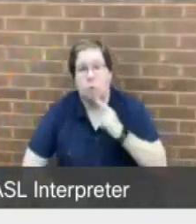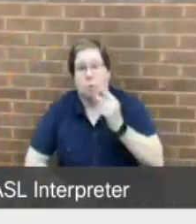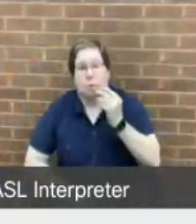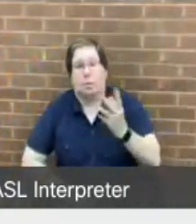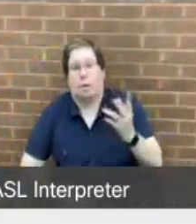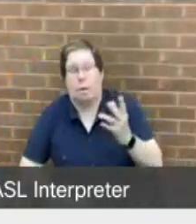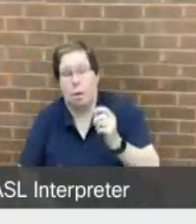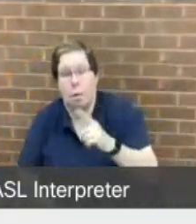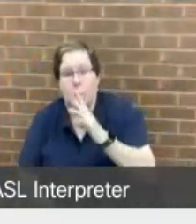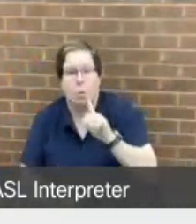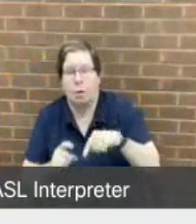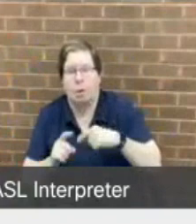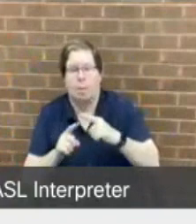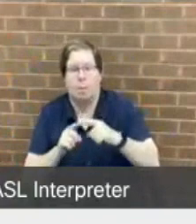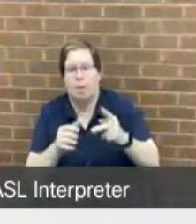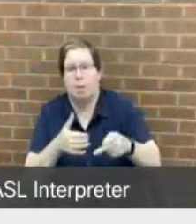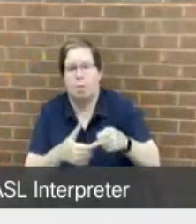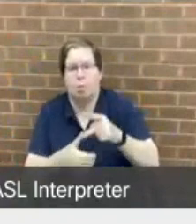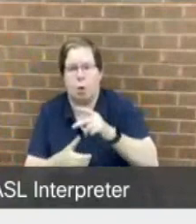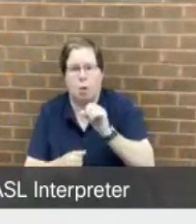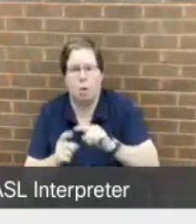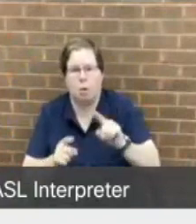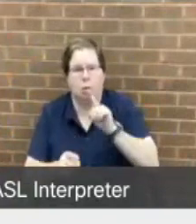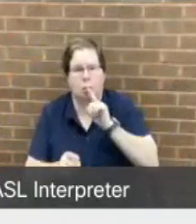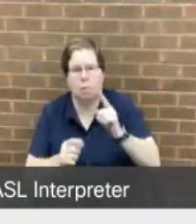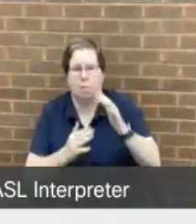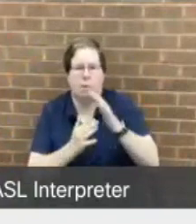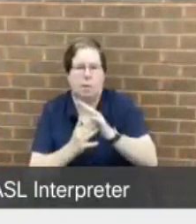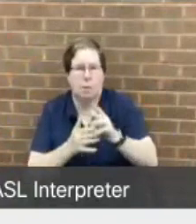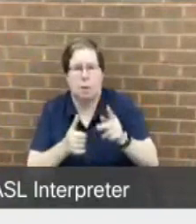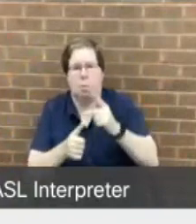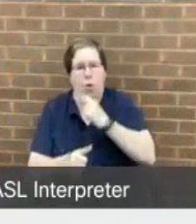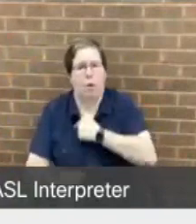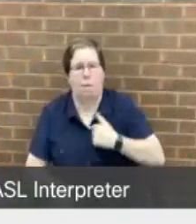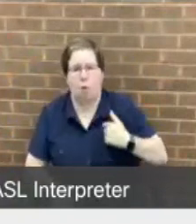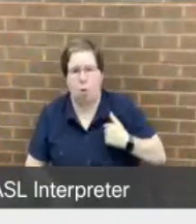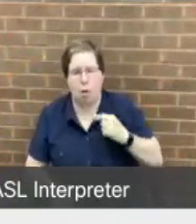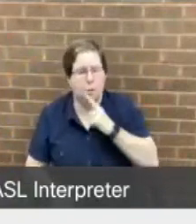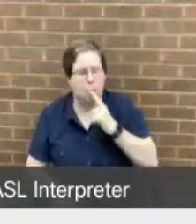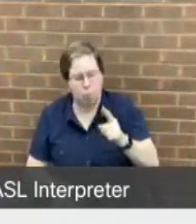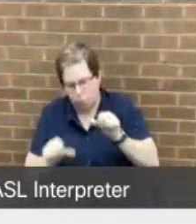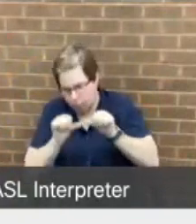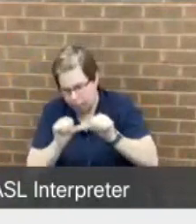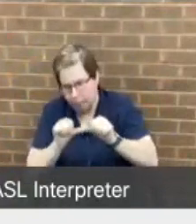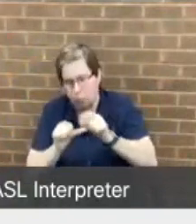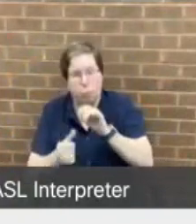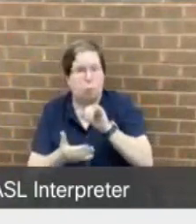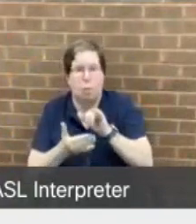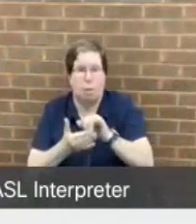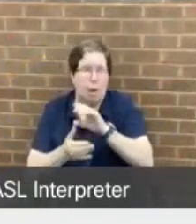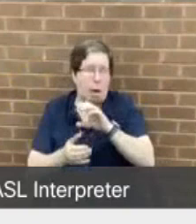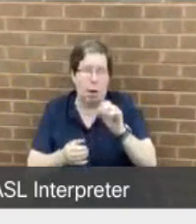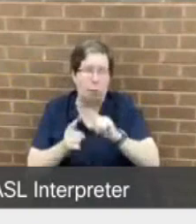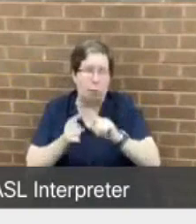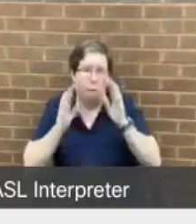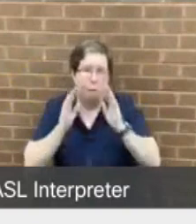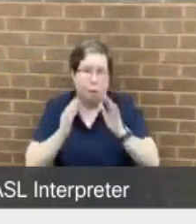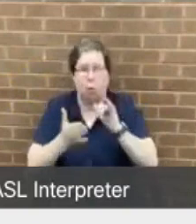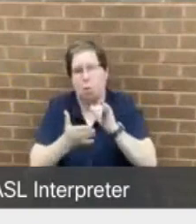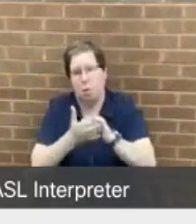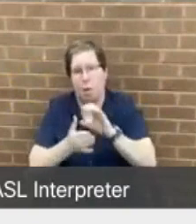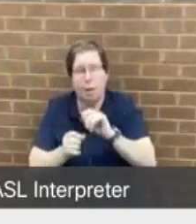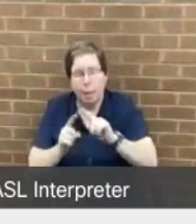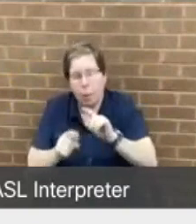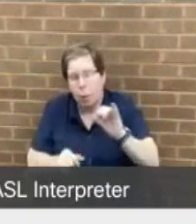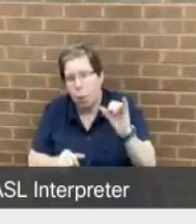priorities, state of grid repair investments are a top priority for us. We will continue to do that and continue to focus on that. But we're